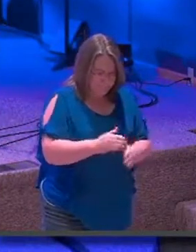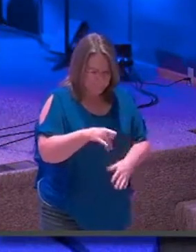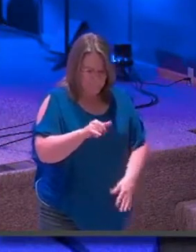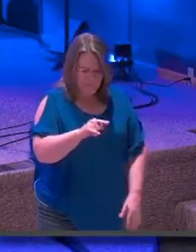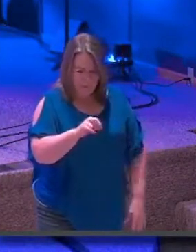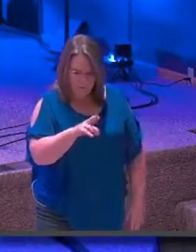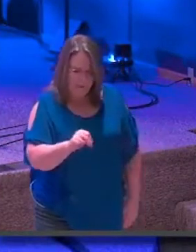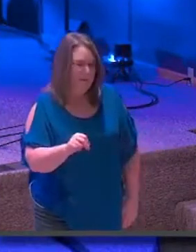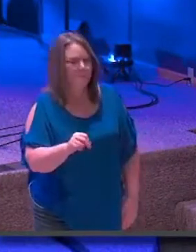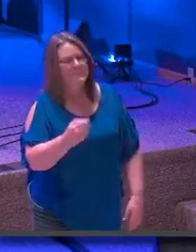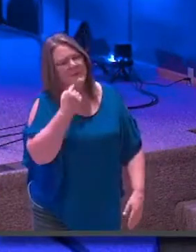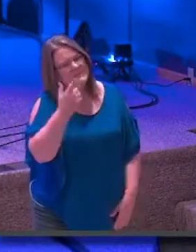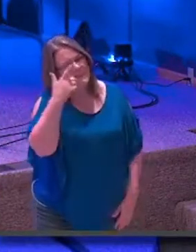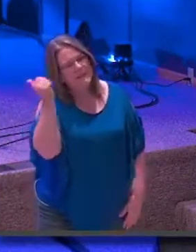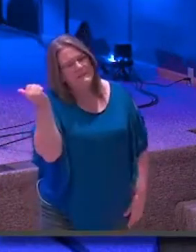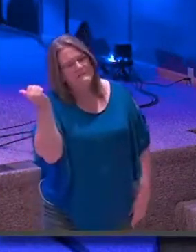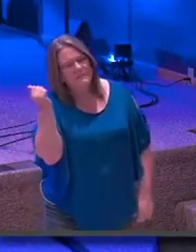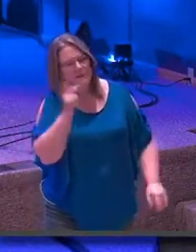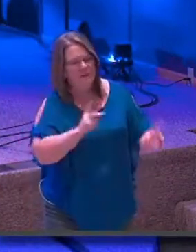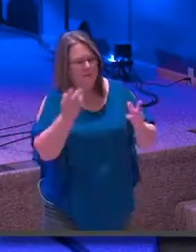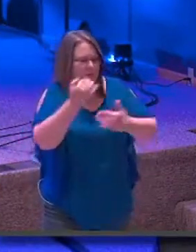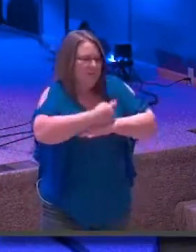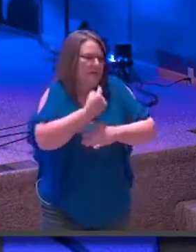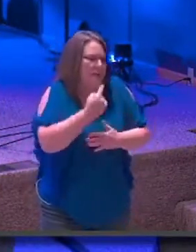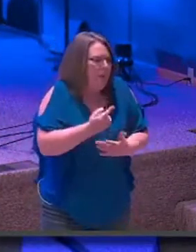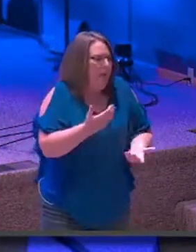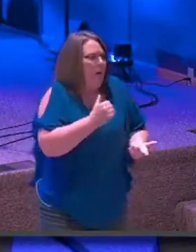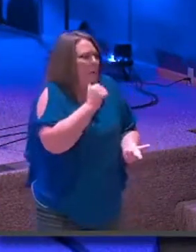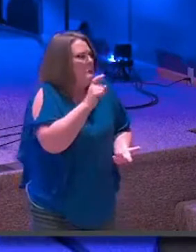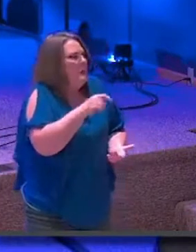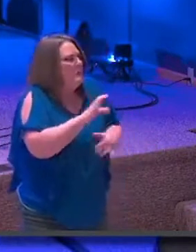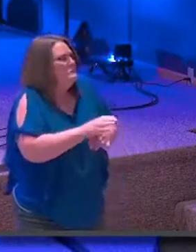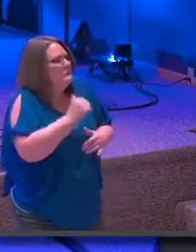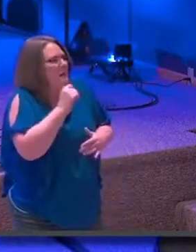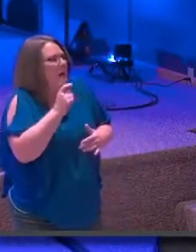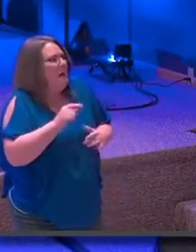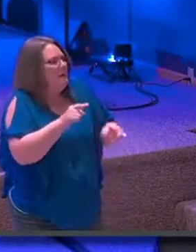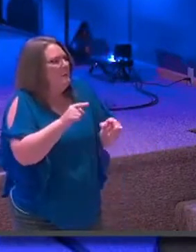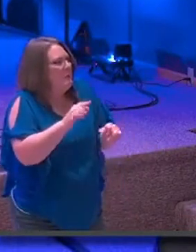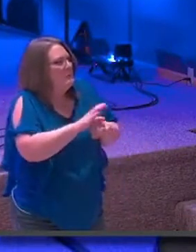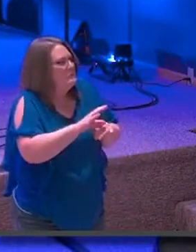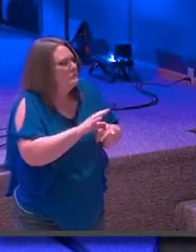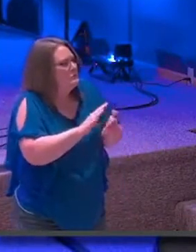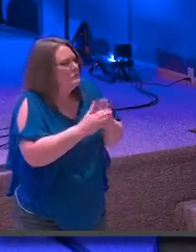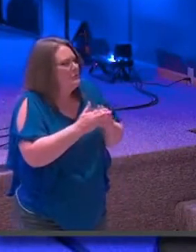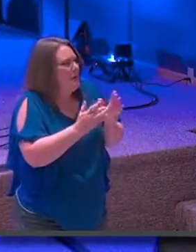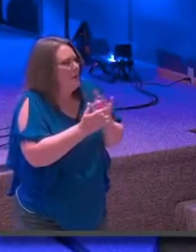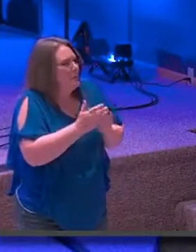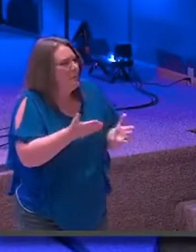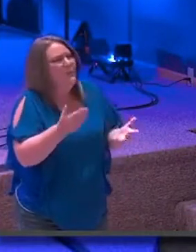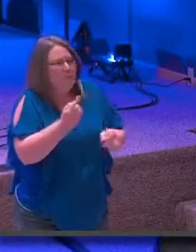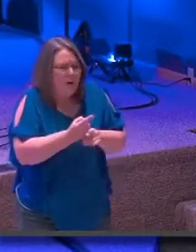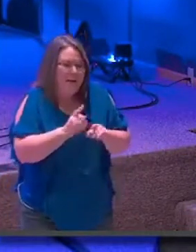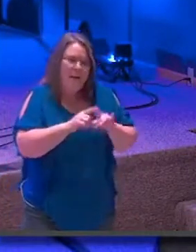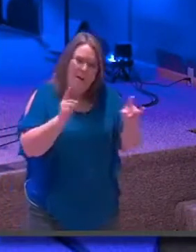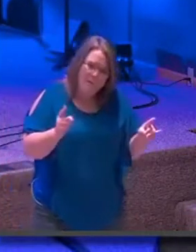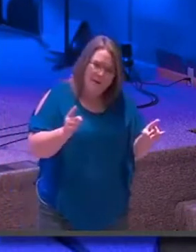I'm saying this because people today say, oh, no, you don't need the church. I don't need to go to church to be a Christian. Well, technically you're right, but also technically you're